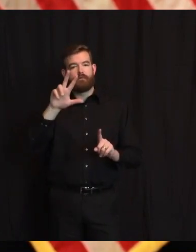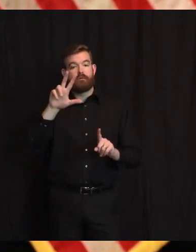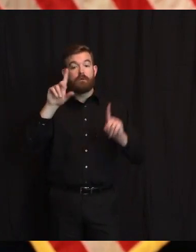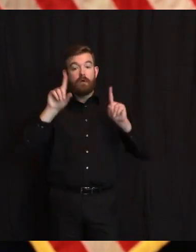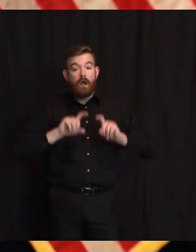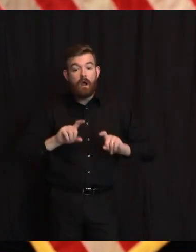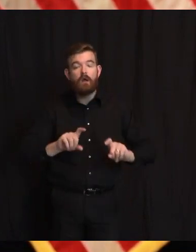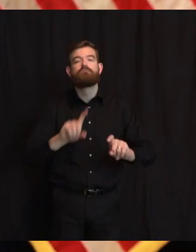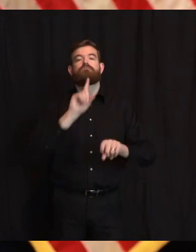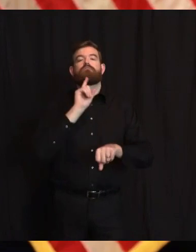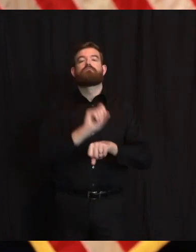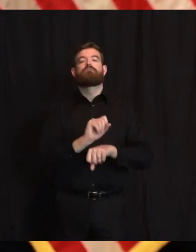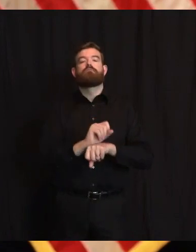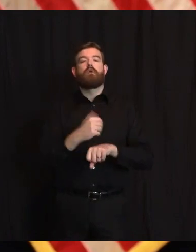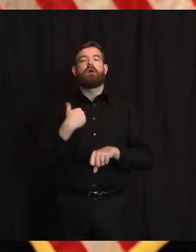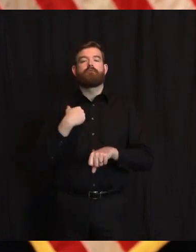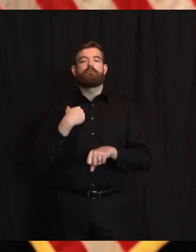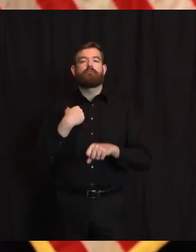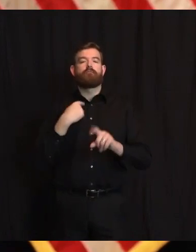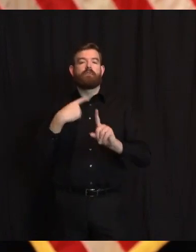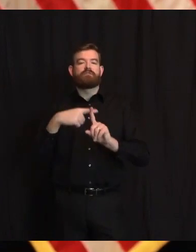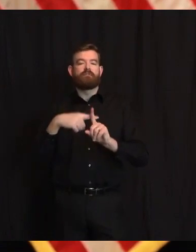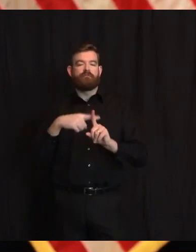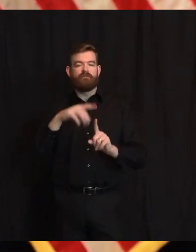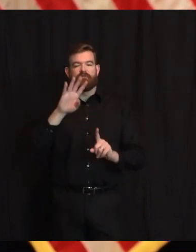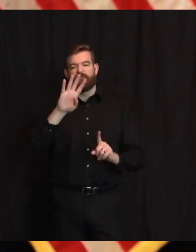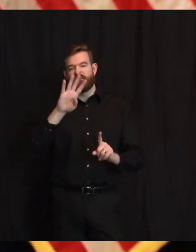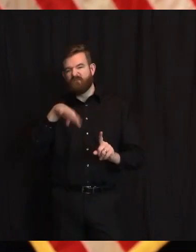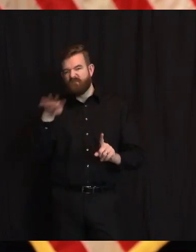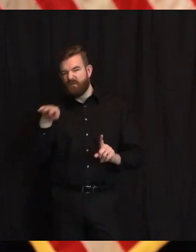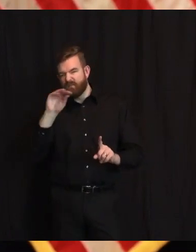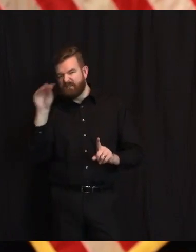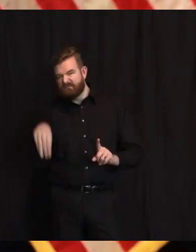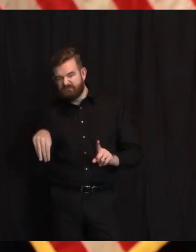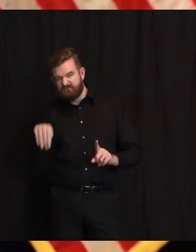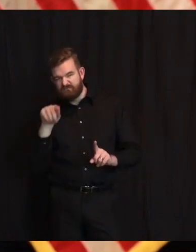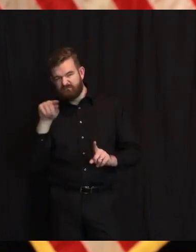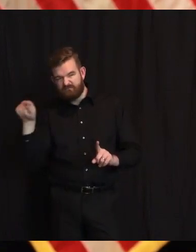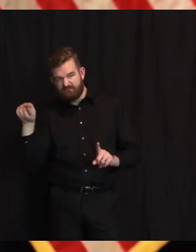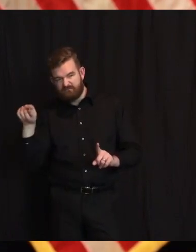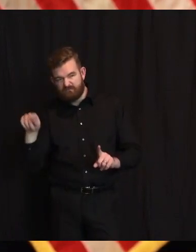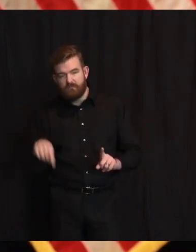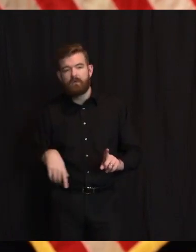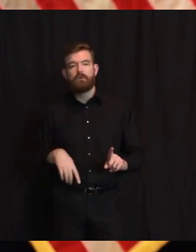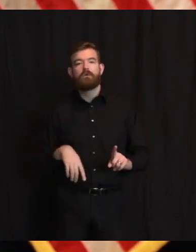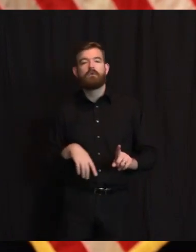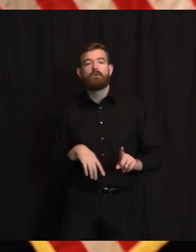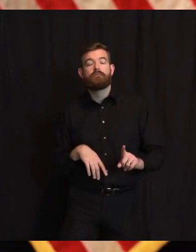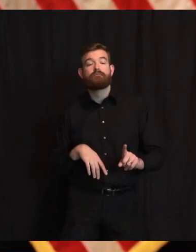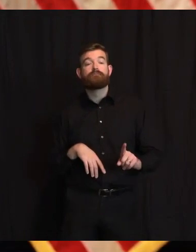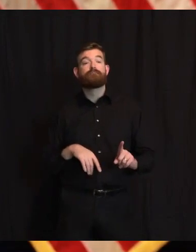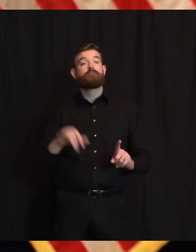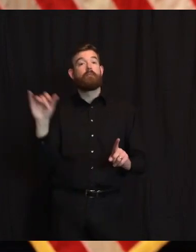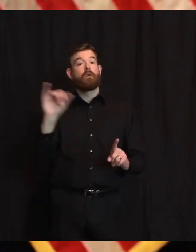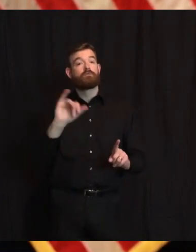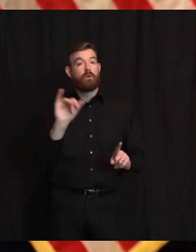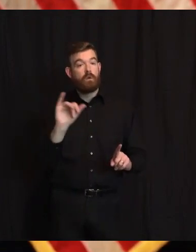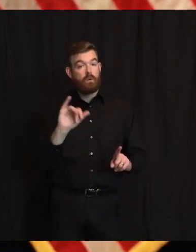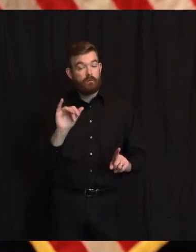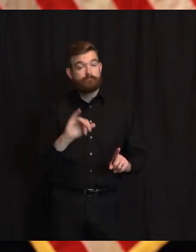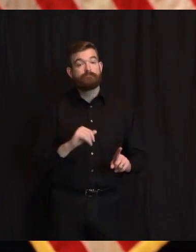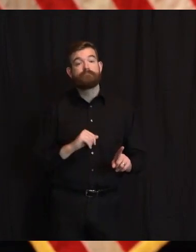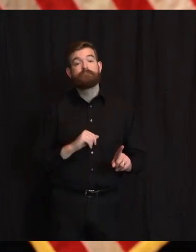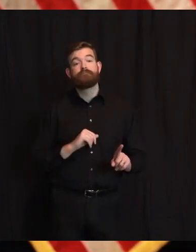Got it. And that's been about in that neighborhood for now a week or so, right? Racial breakdown, again, it's imperfect because we have